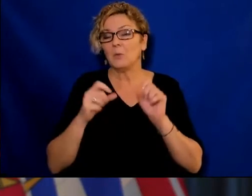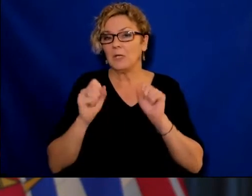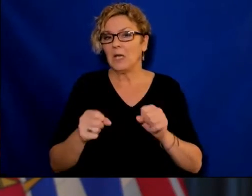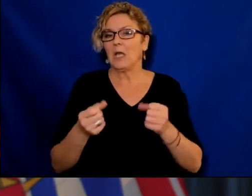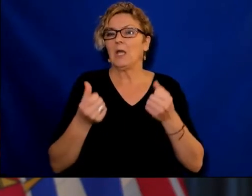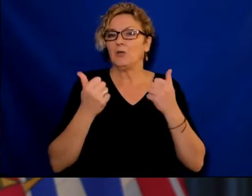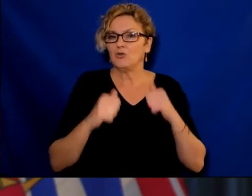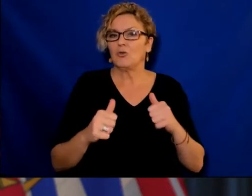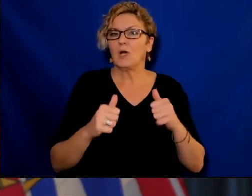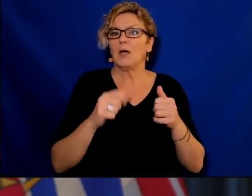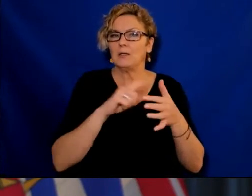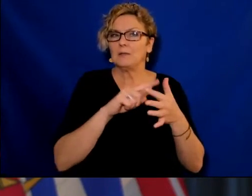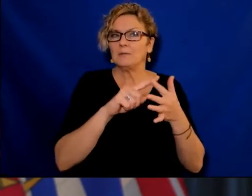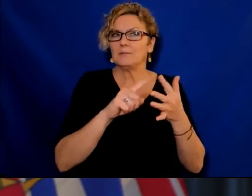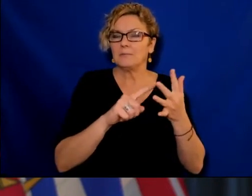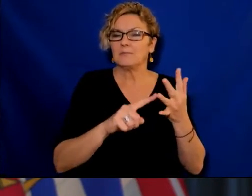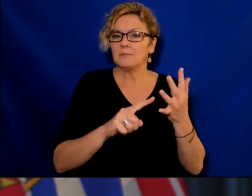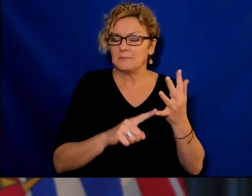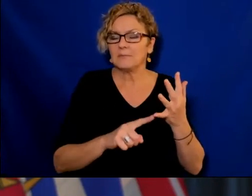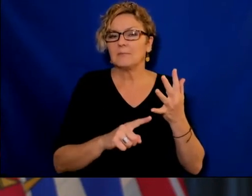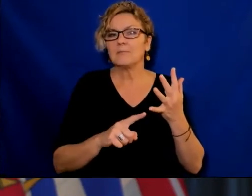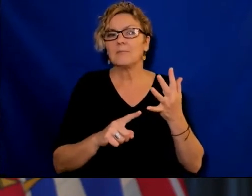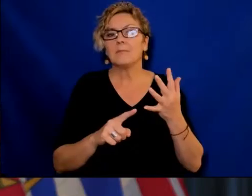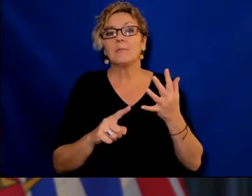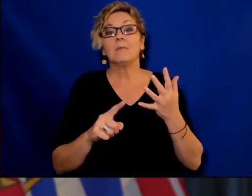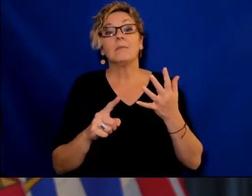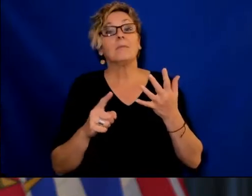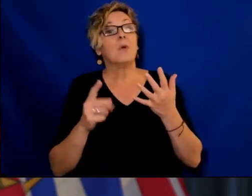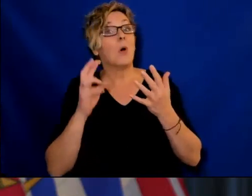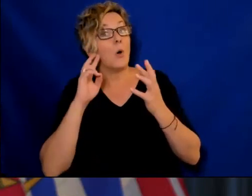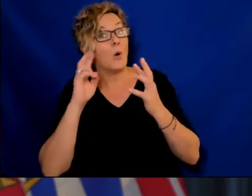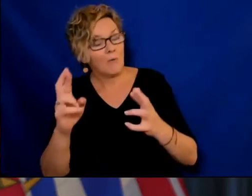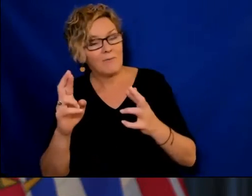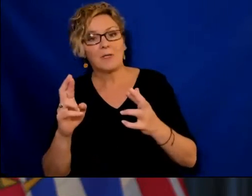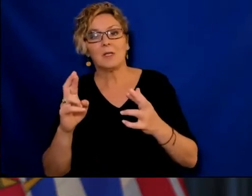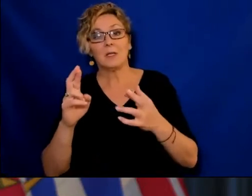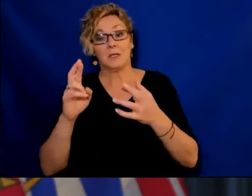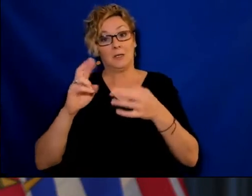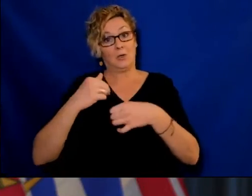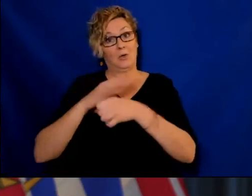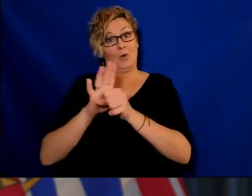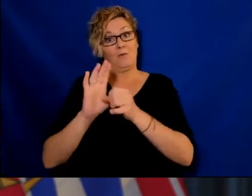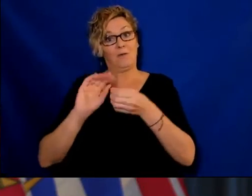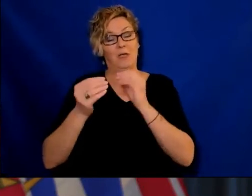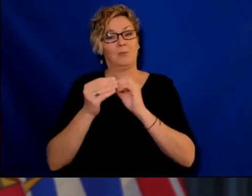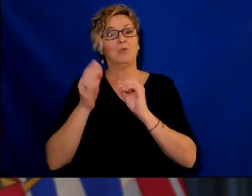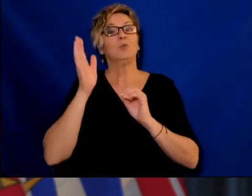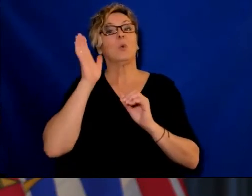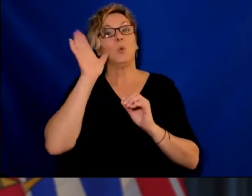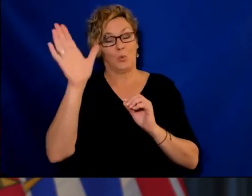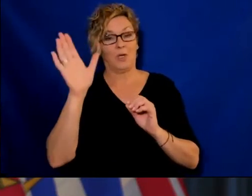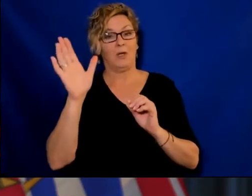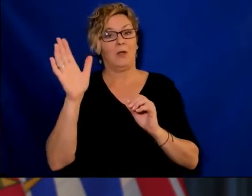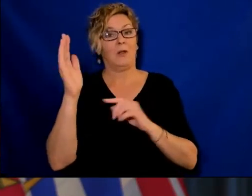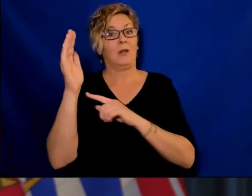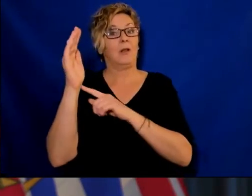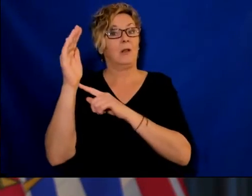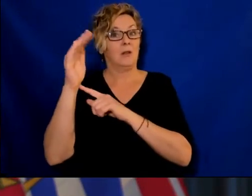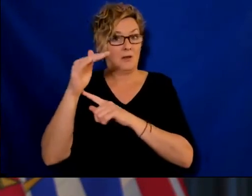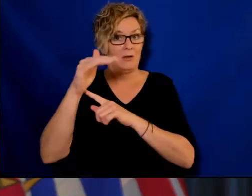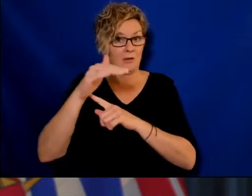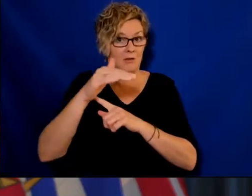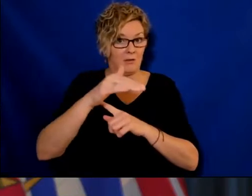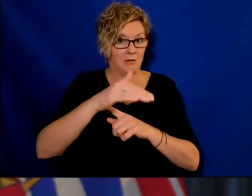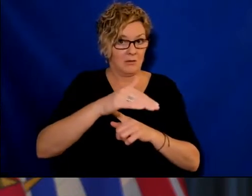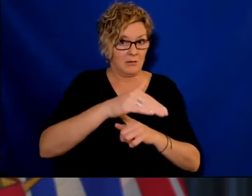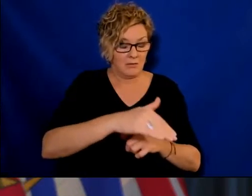We need to make sure that we're doing everything we can in the community so that we can continue to have our